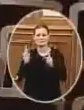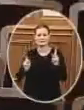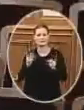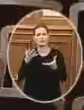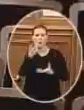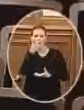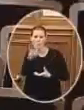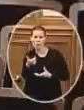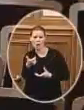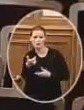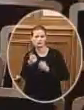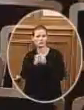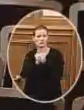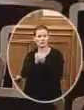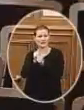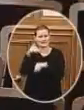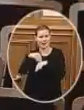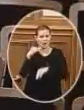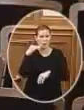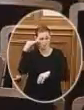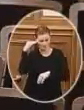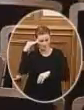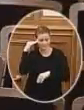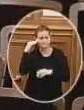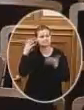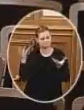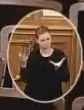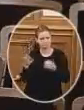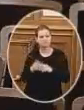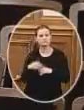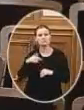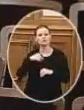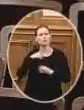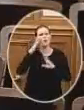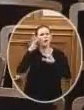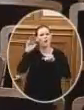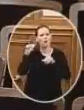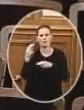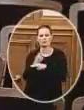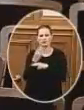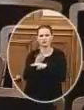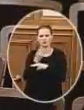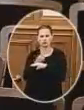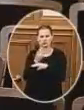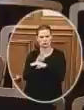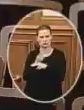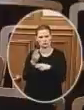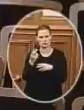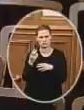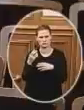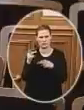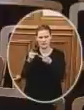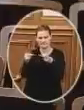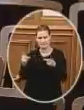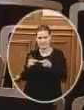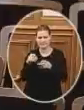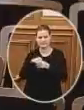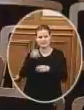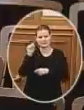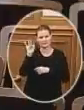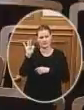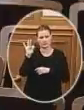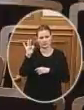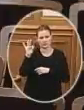or be involved in the races and not have to leave their office or home or school. We hope to use strategic gathering places all over San Francisco. If you